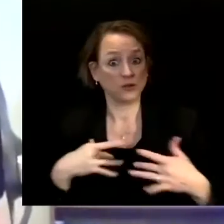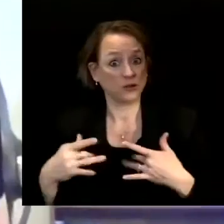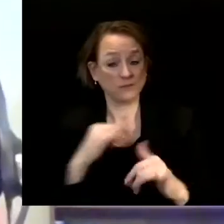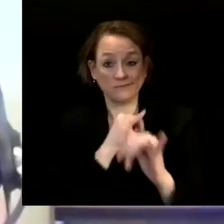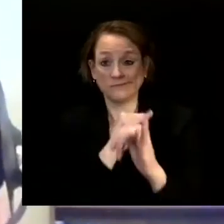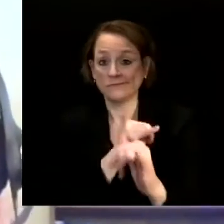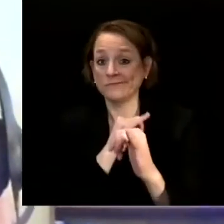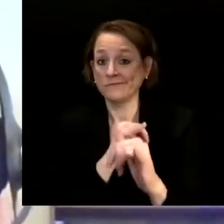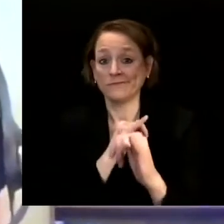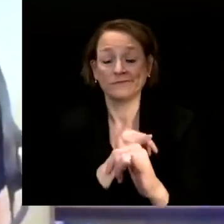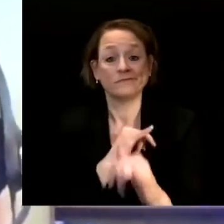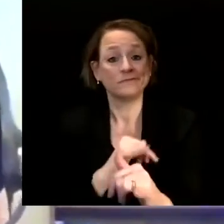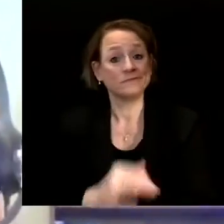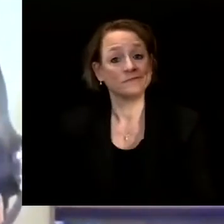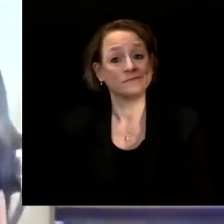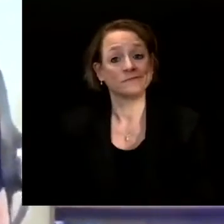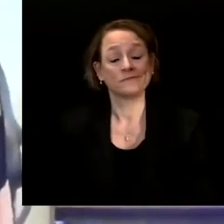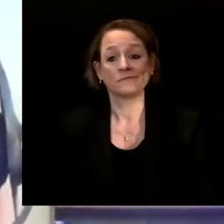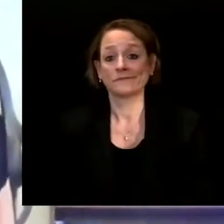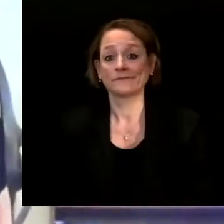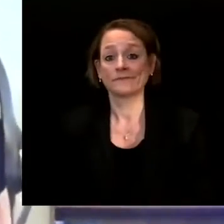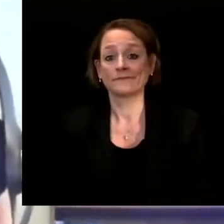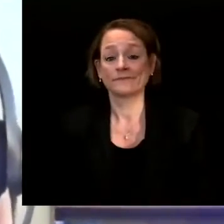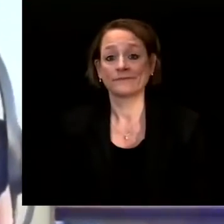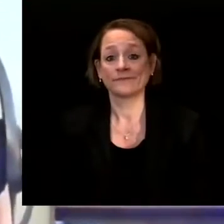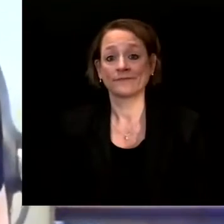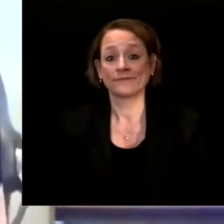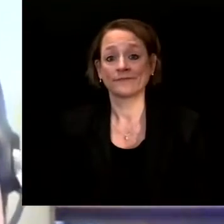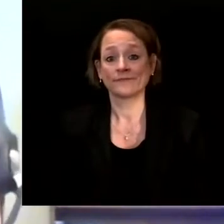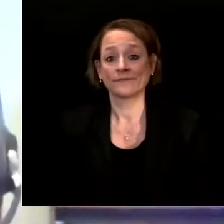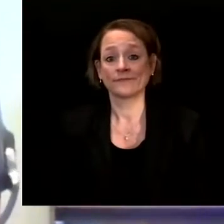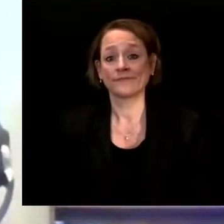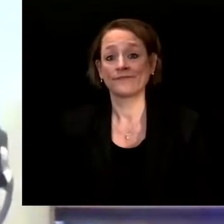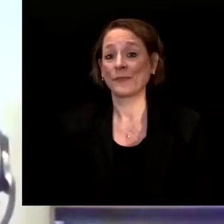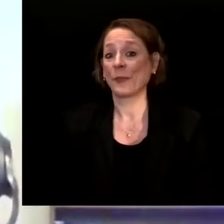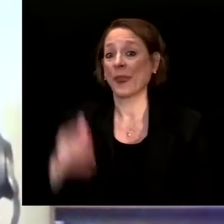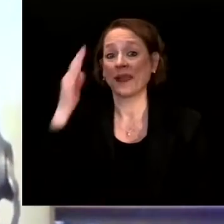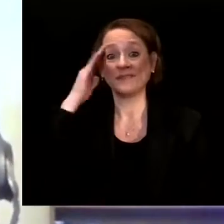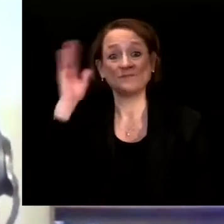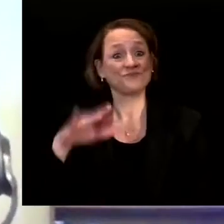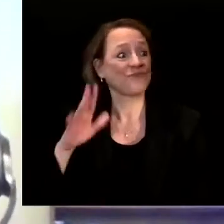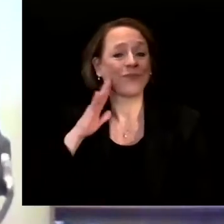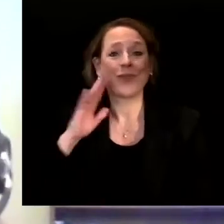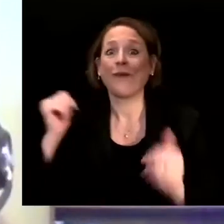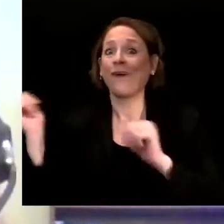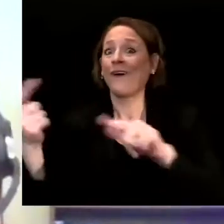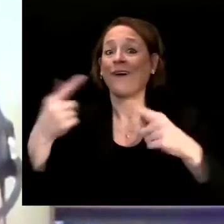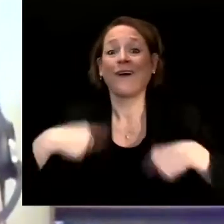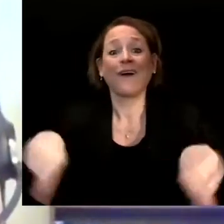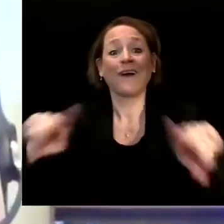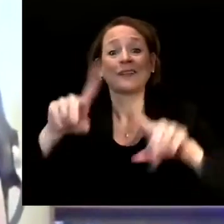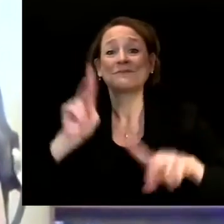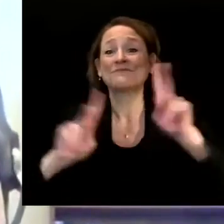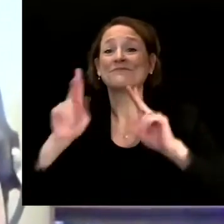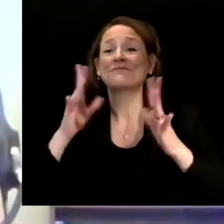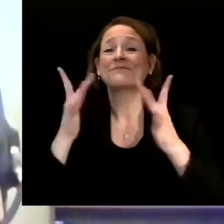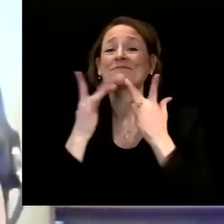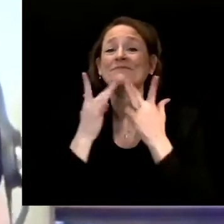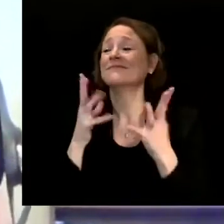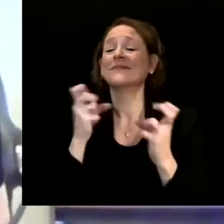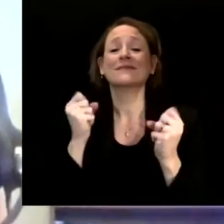I know we are all tempted to just be done, right? Spring is coming. It's been a